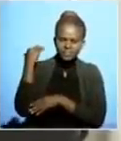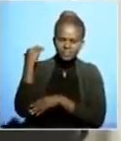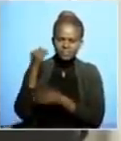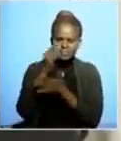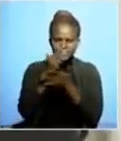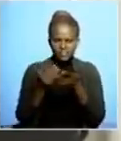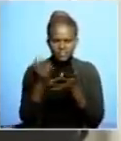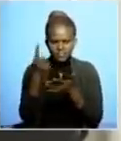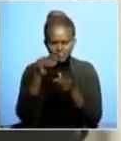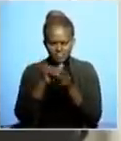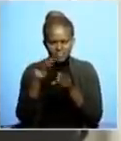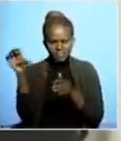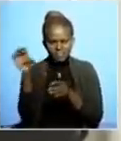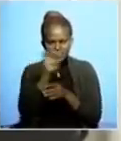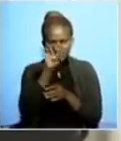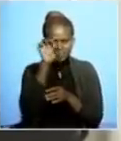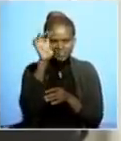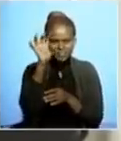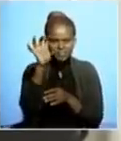somebody in Eastern Province,